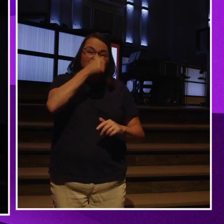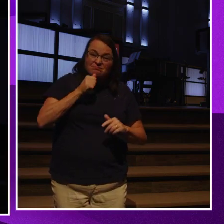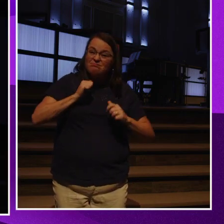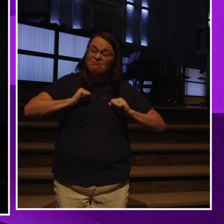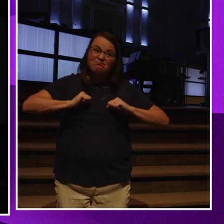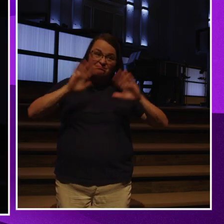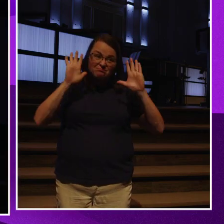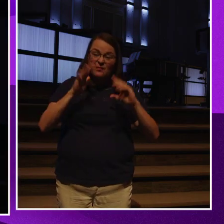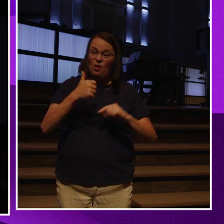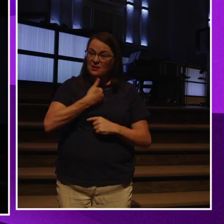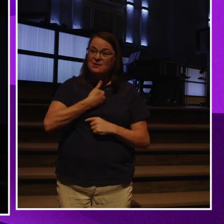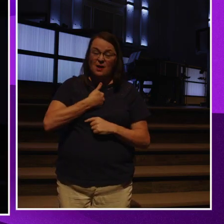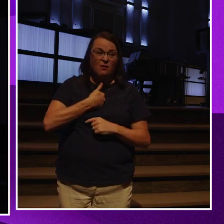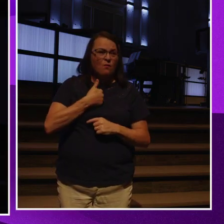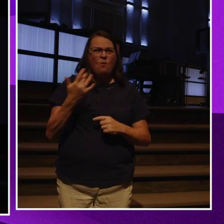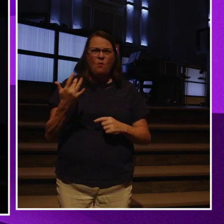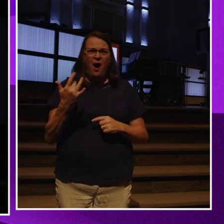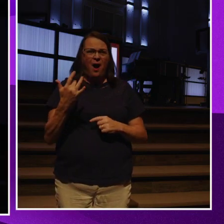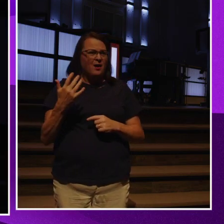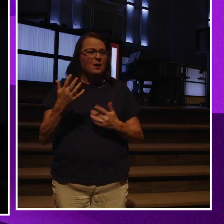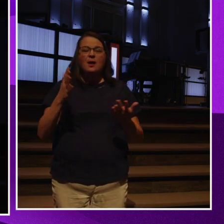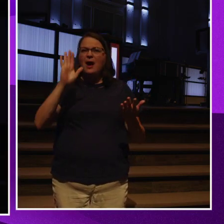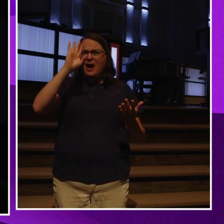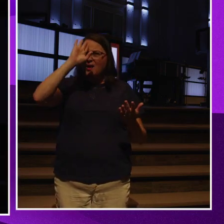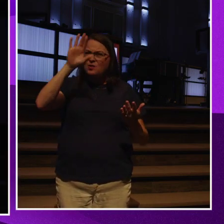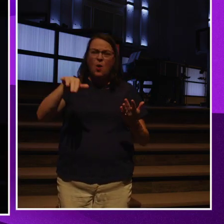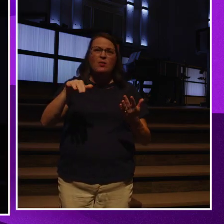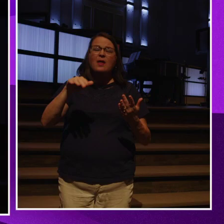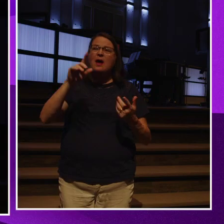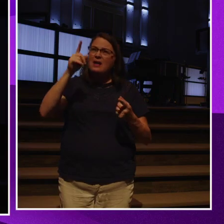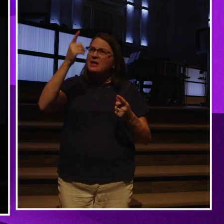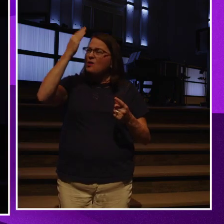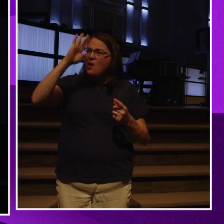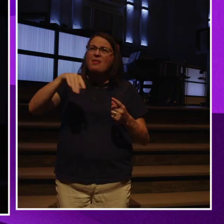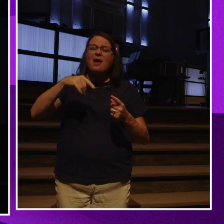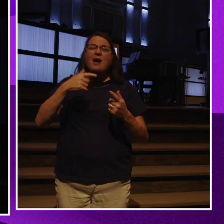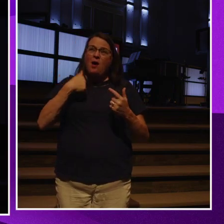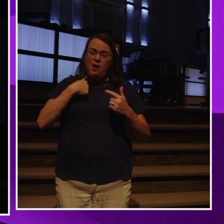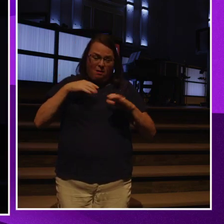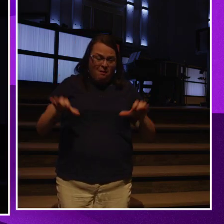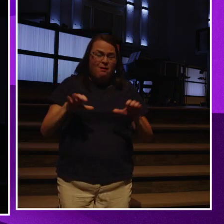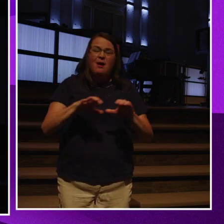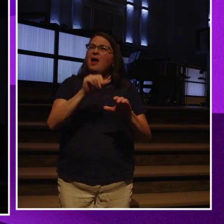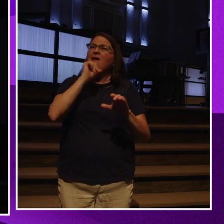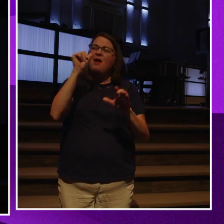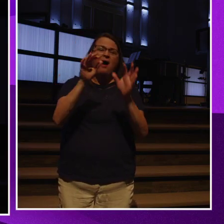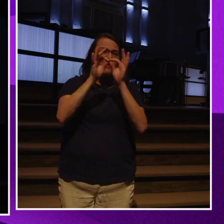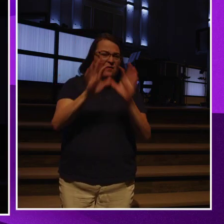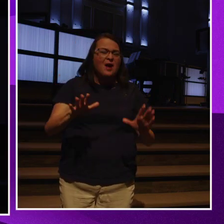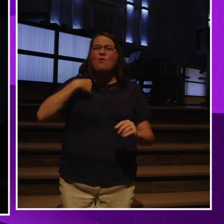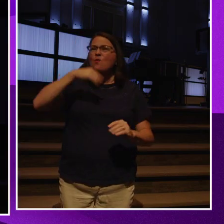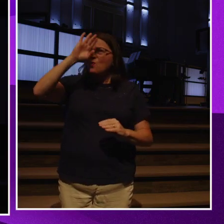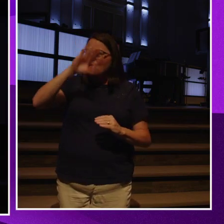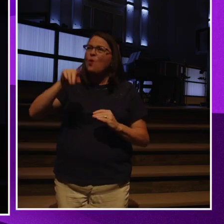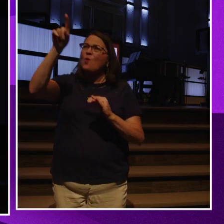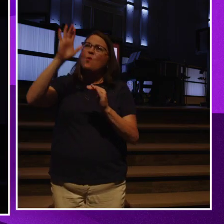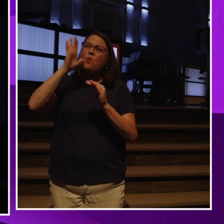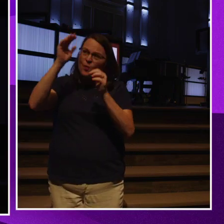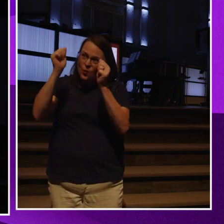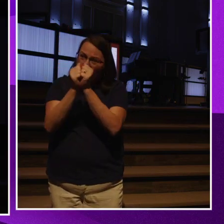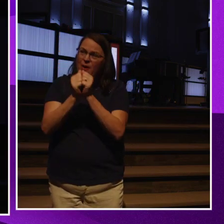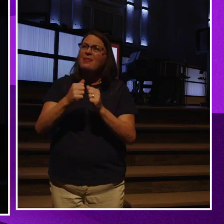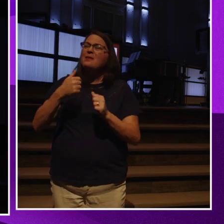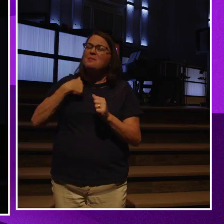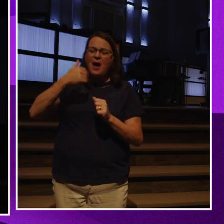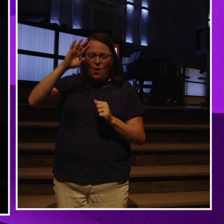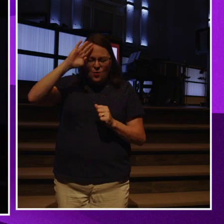gospel. He says, I'm going to look back and I'm going to know it's not in vain because you're going to be there with me in the presence of Christ, and I'll know what I've done is